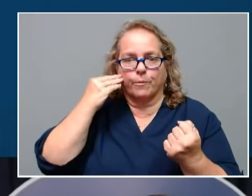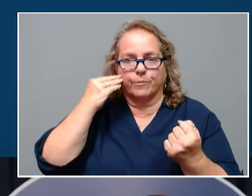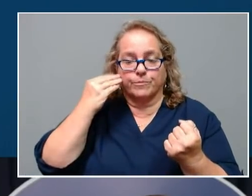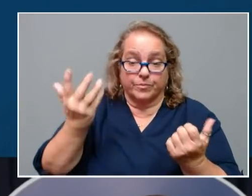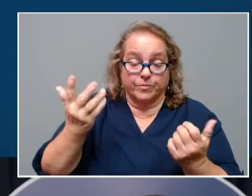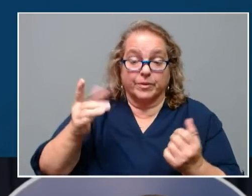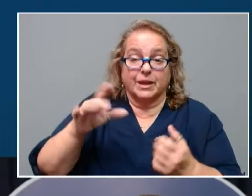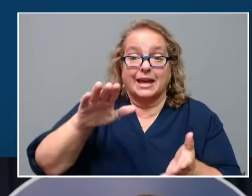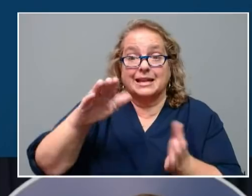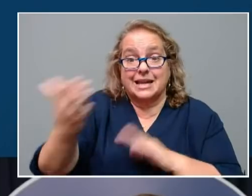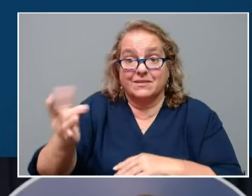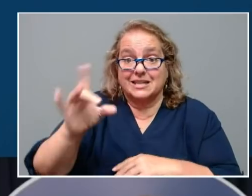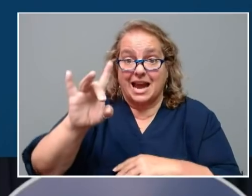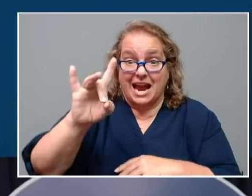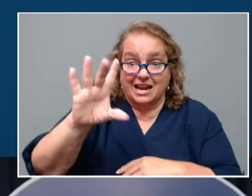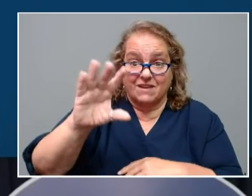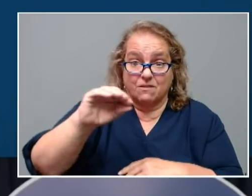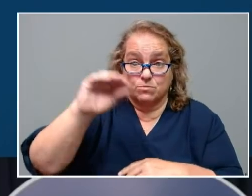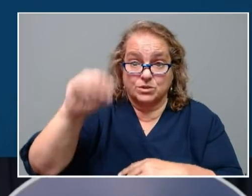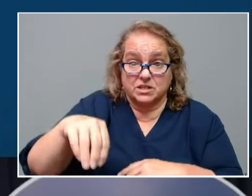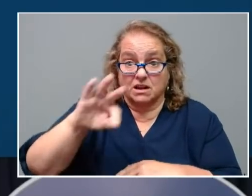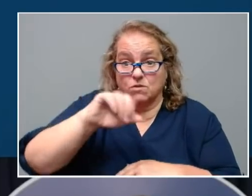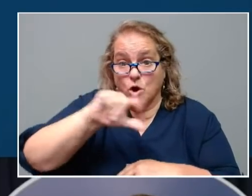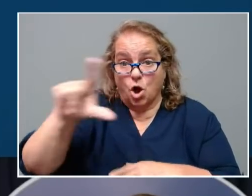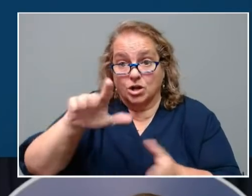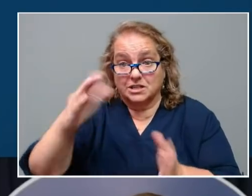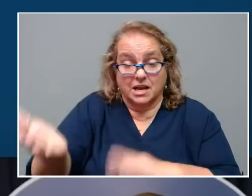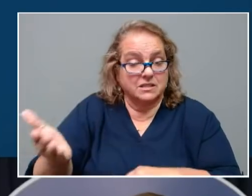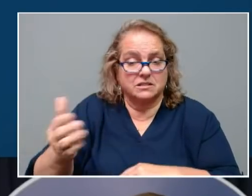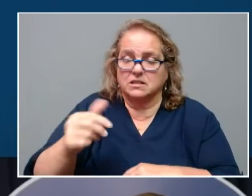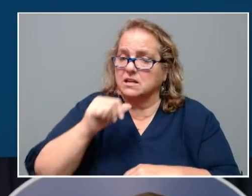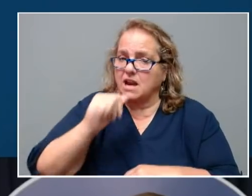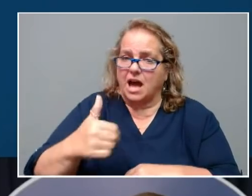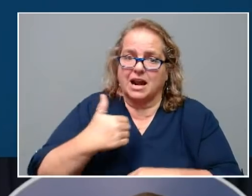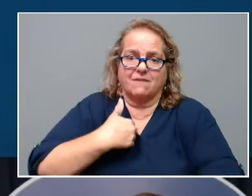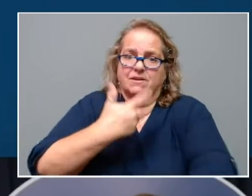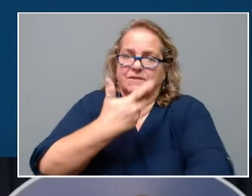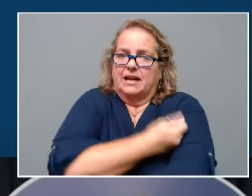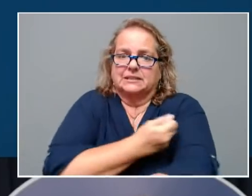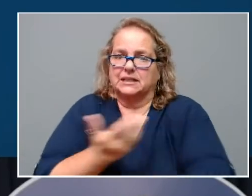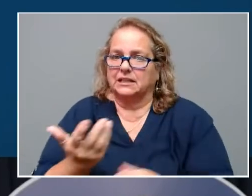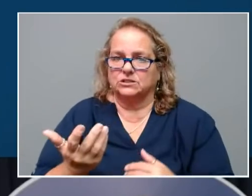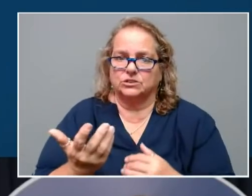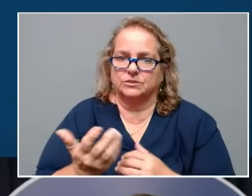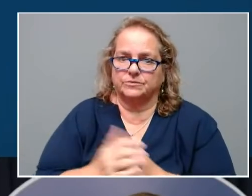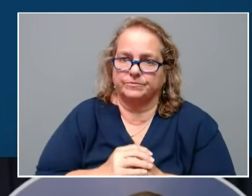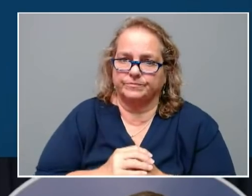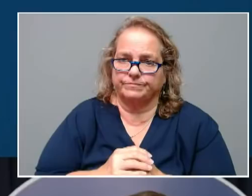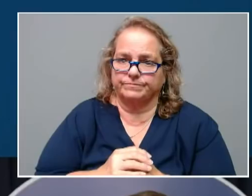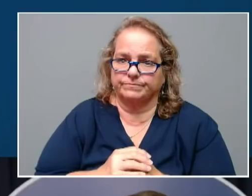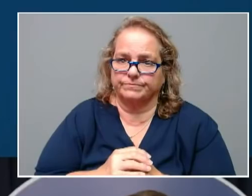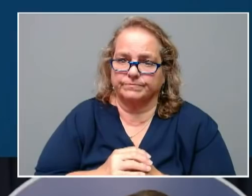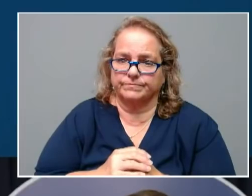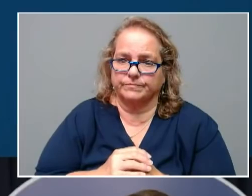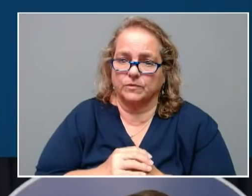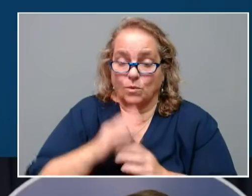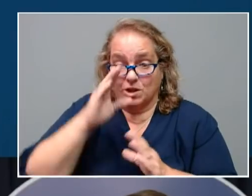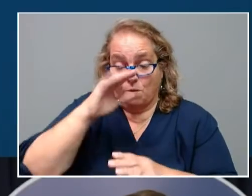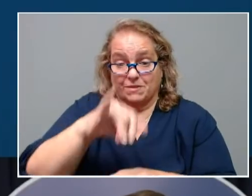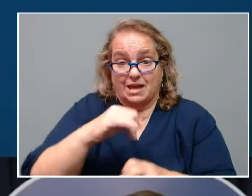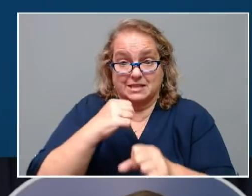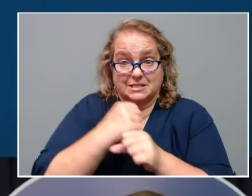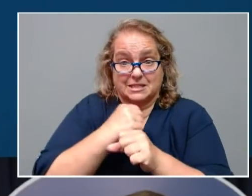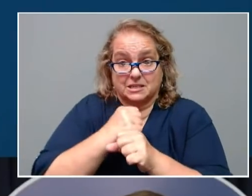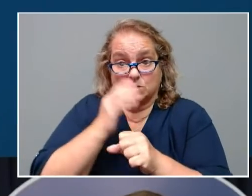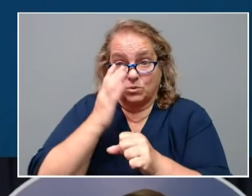all deaths in unvaccinated individuals. We actually hope that this statistic will get better for vaccinated